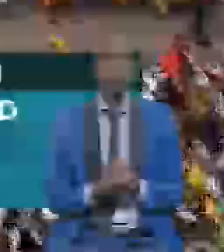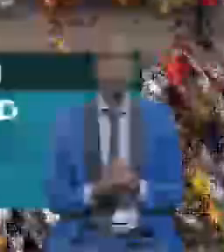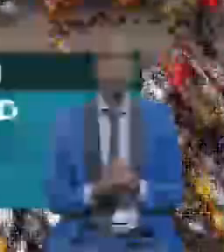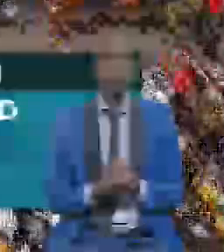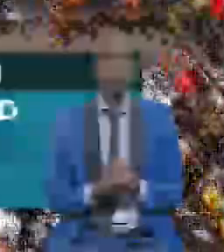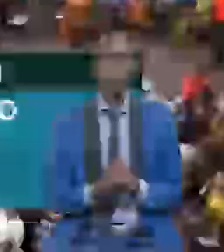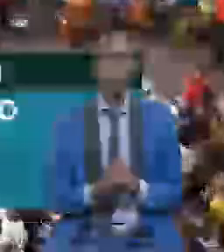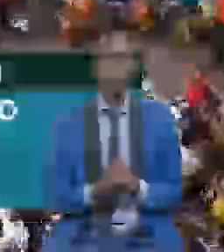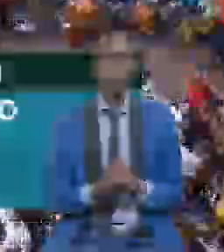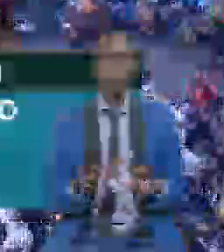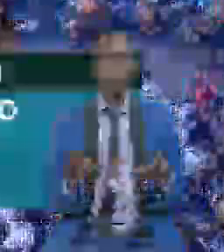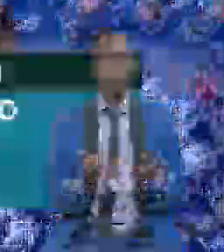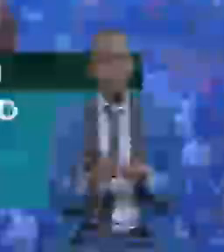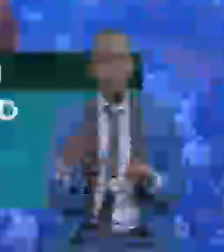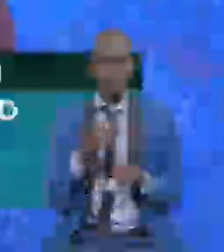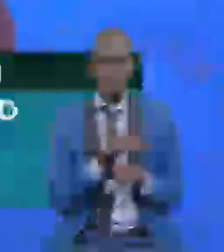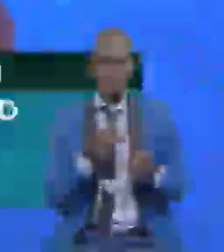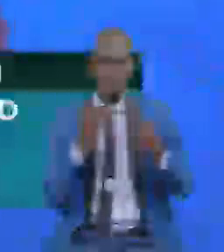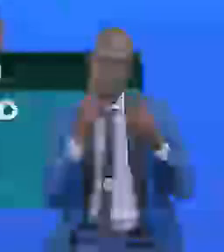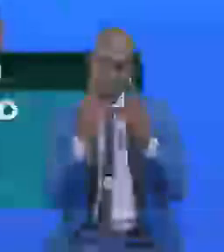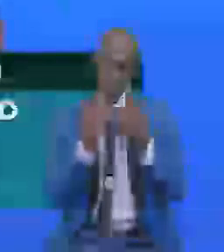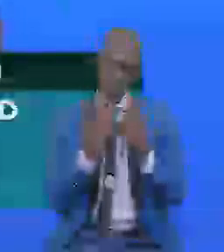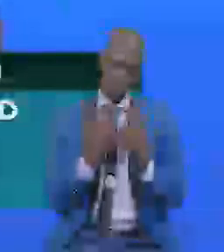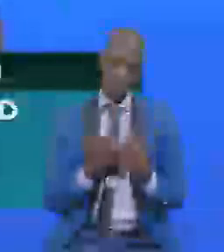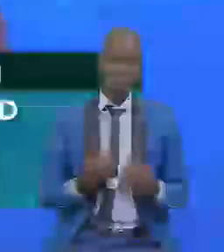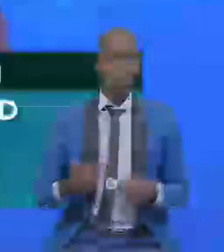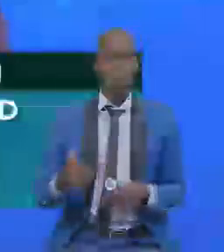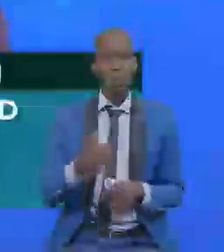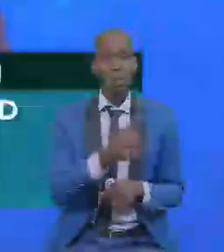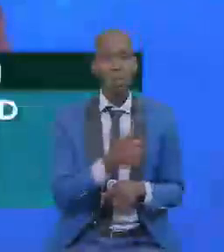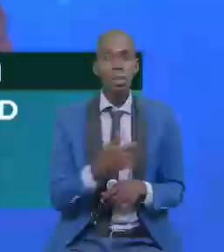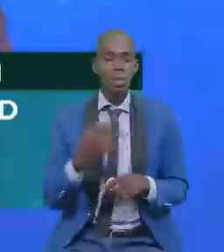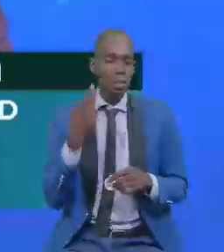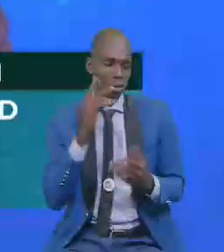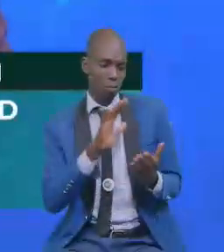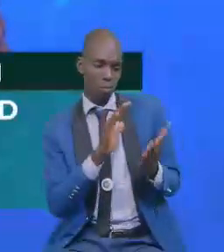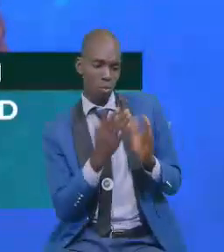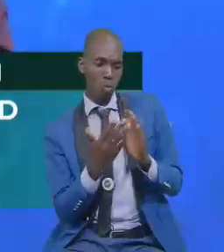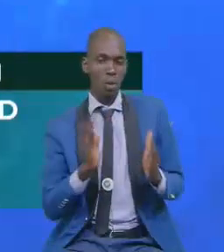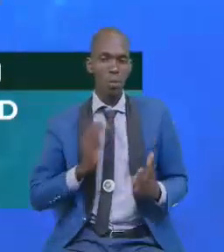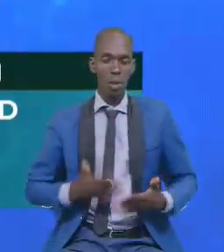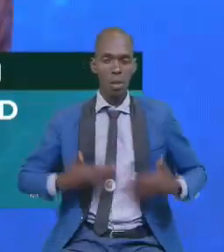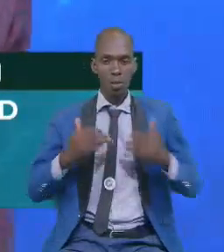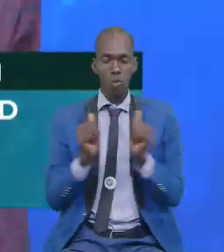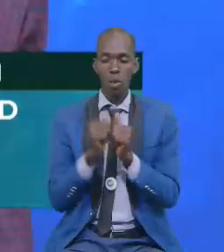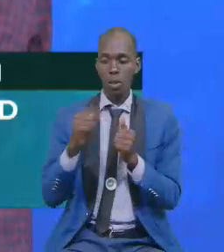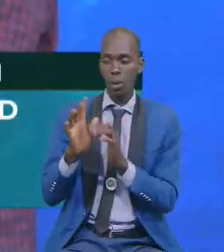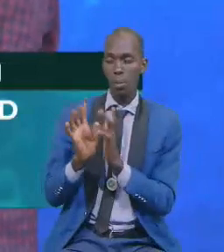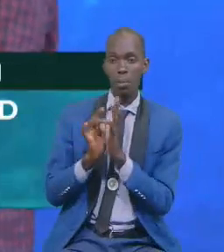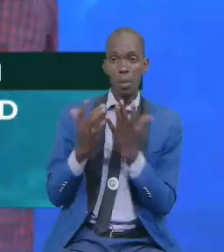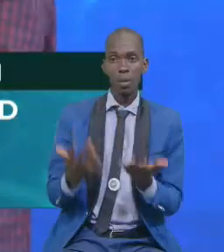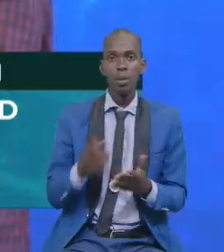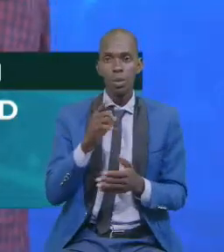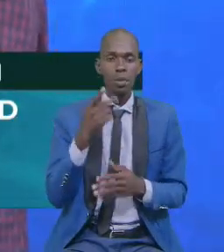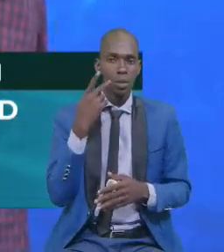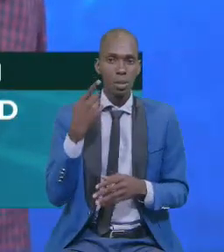As we look at our lives, in comparison with the Bible, we see the light in